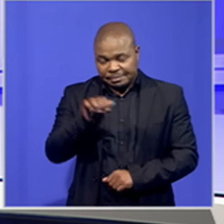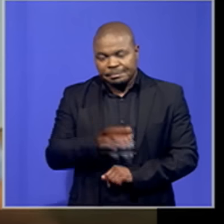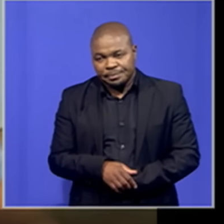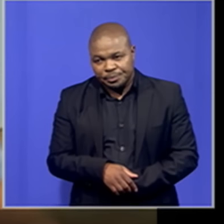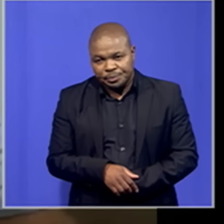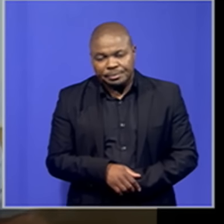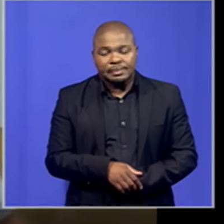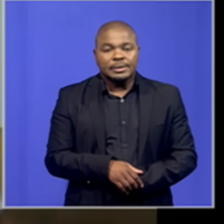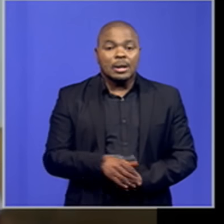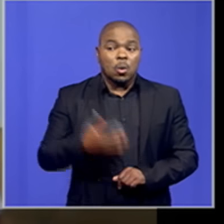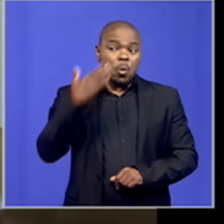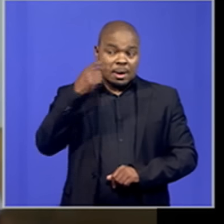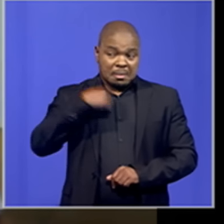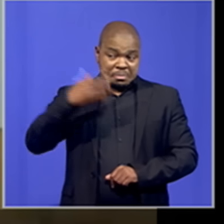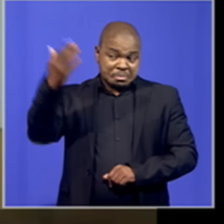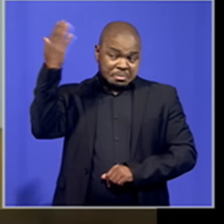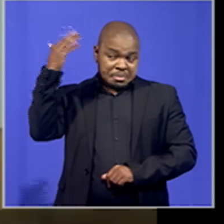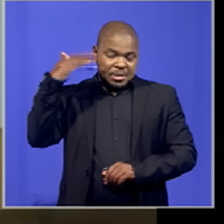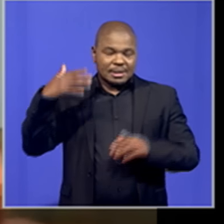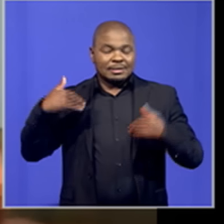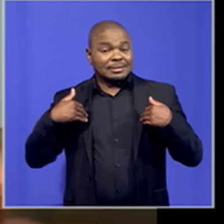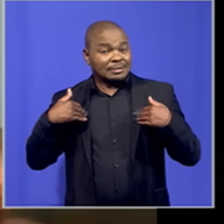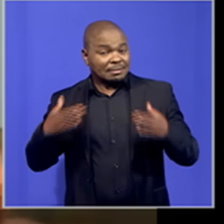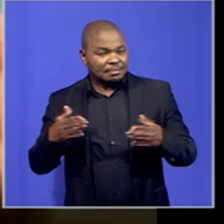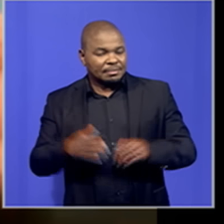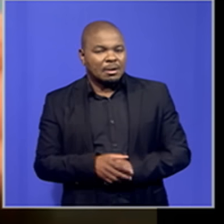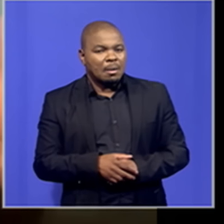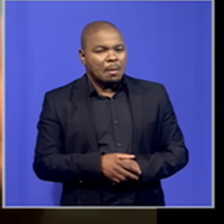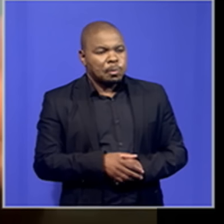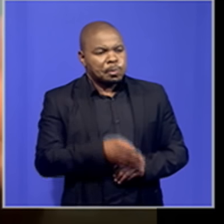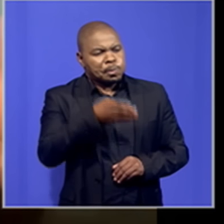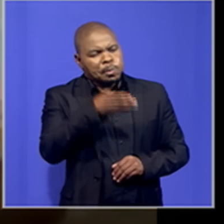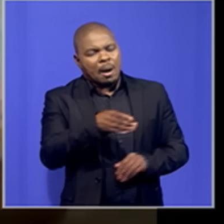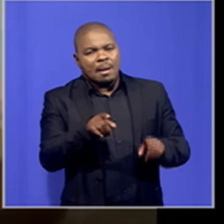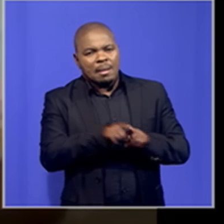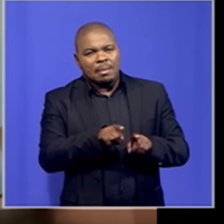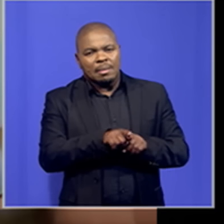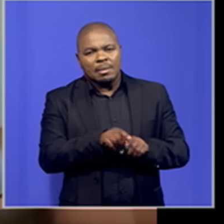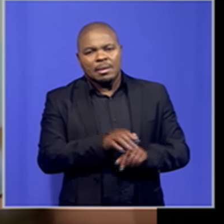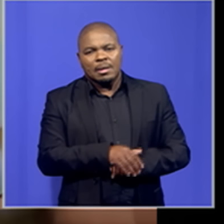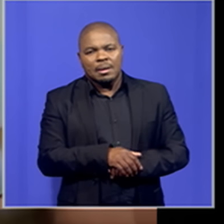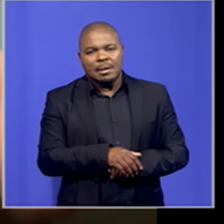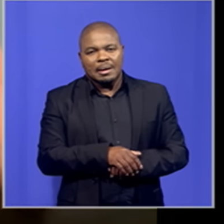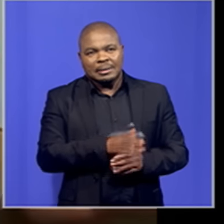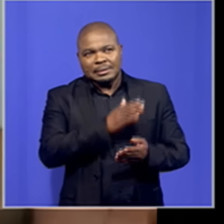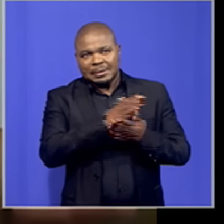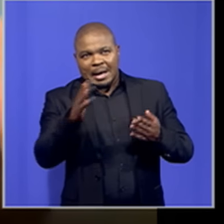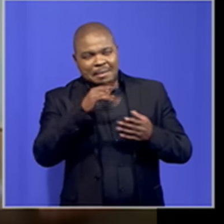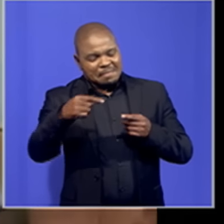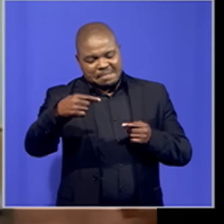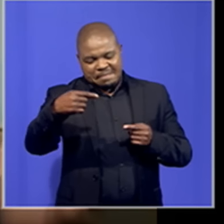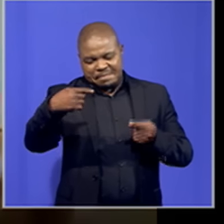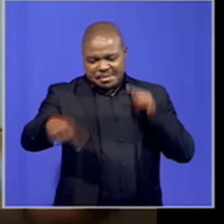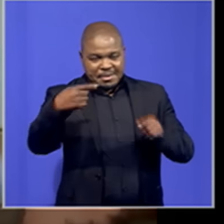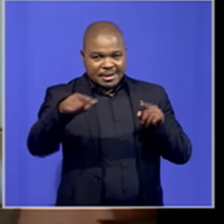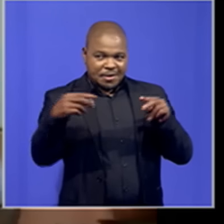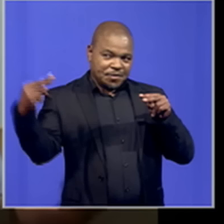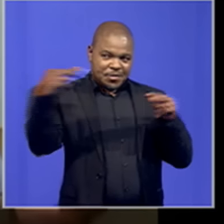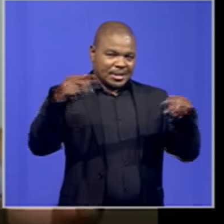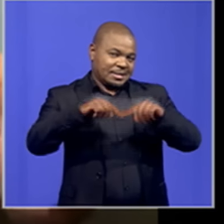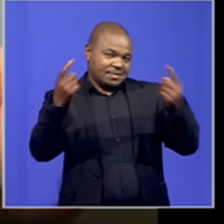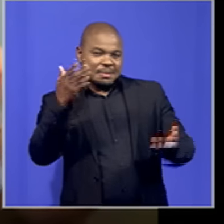So ka nako e ne re simololane go na le ekati ba bangwe ba go ganetsana le nna kgotsa ga ba ye go nna le mmono o tshwana